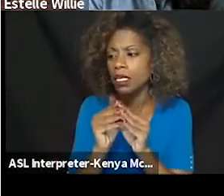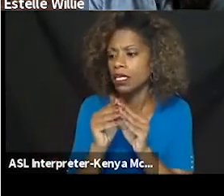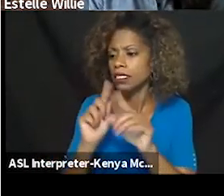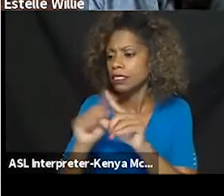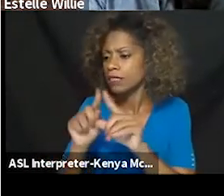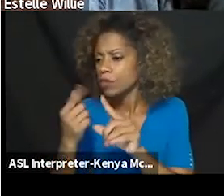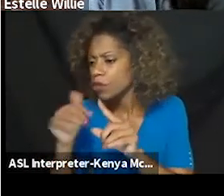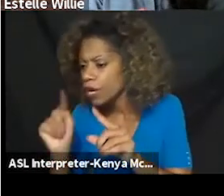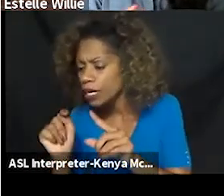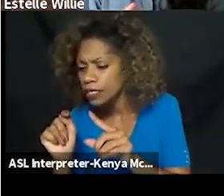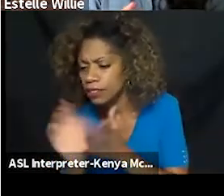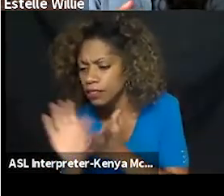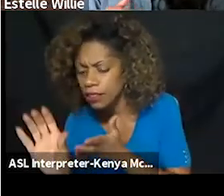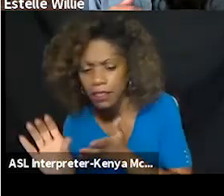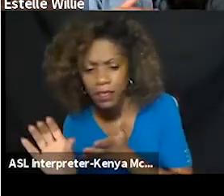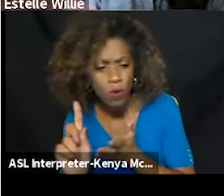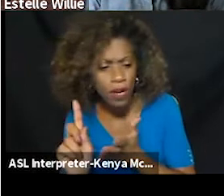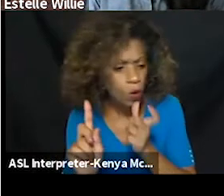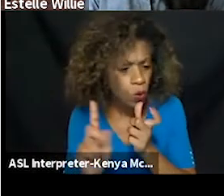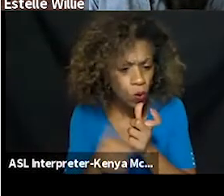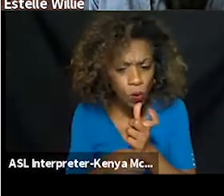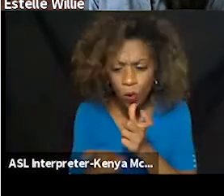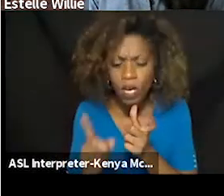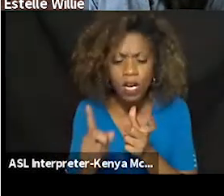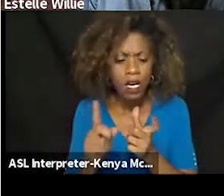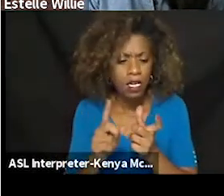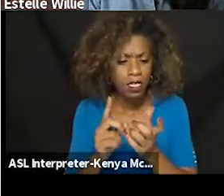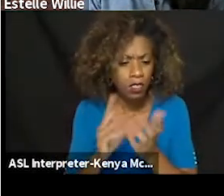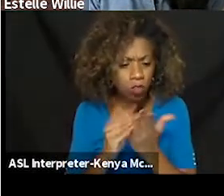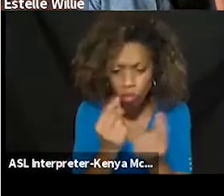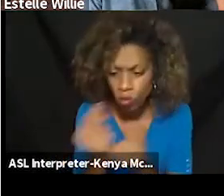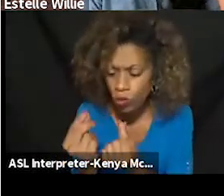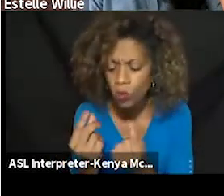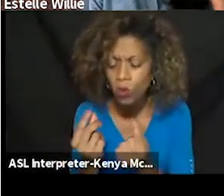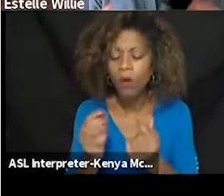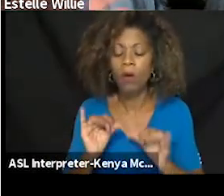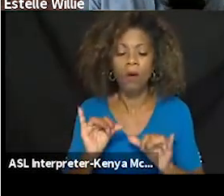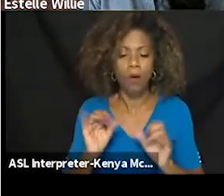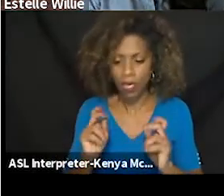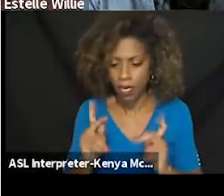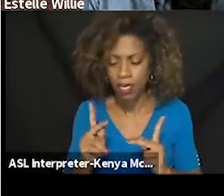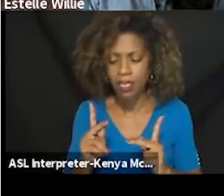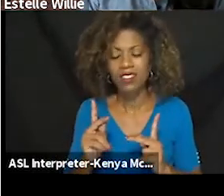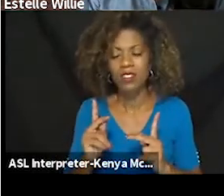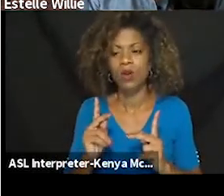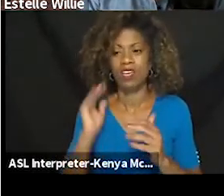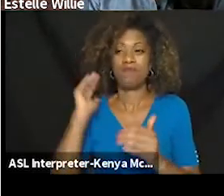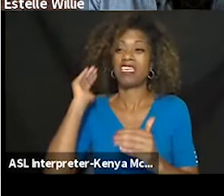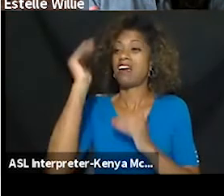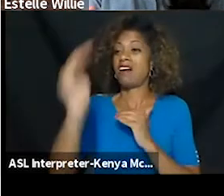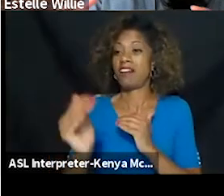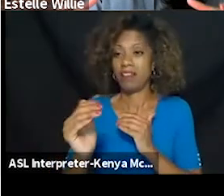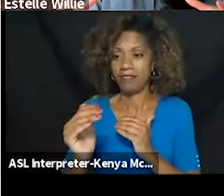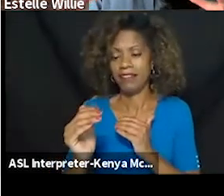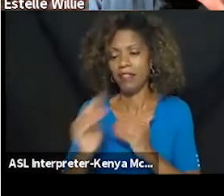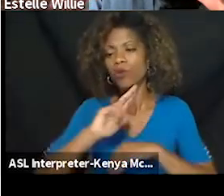we're investing our money, and really going far beyond what typically you would do for communications, so that